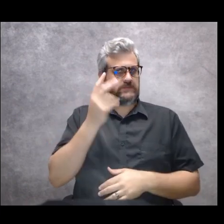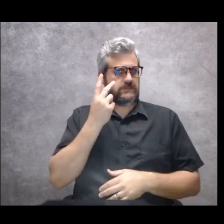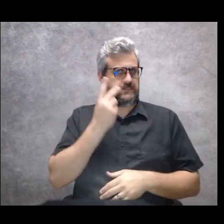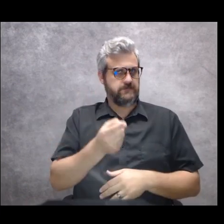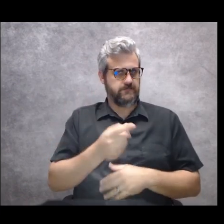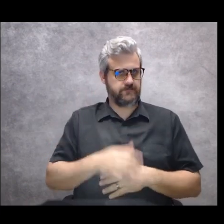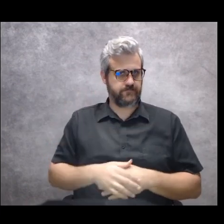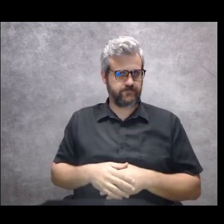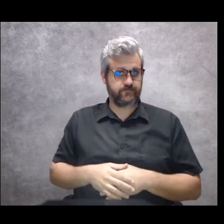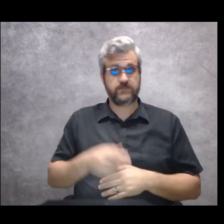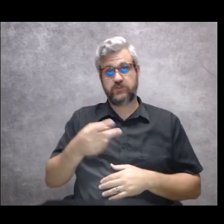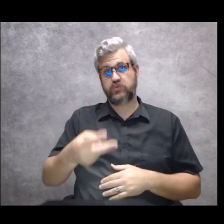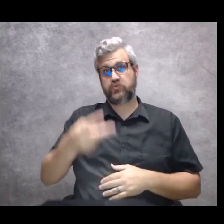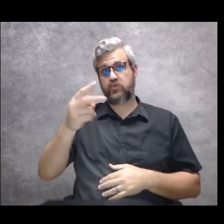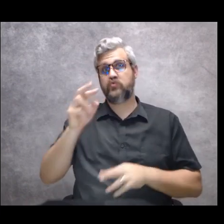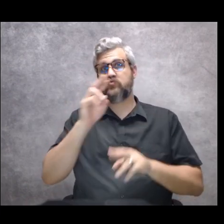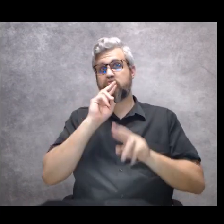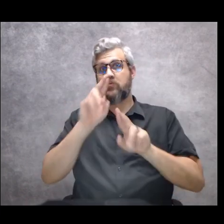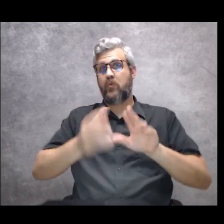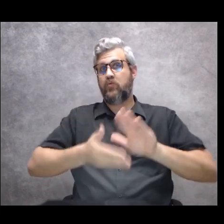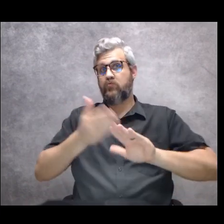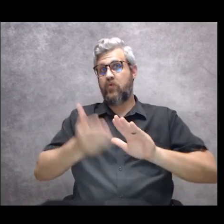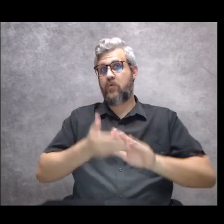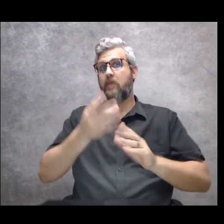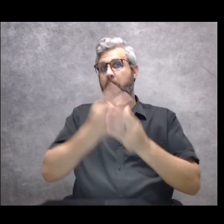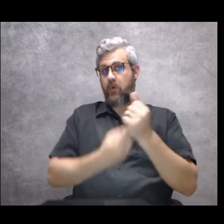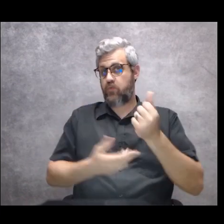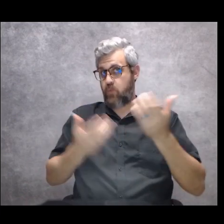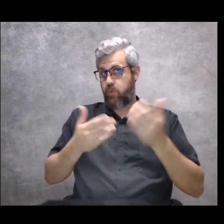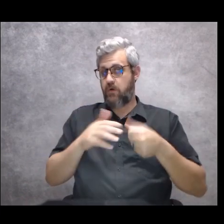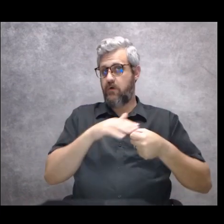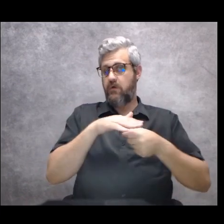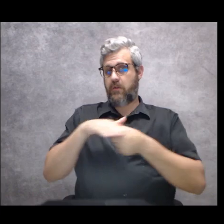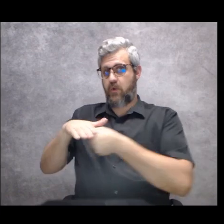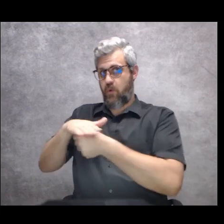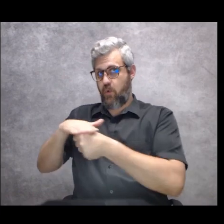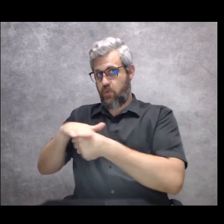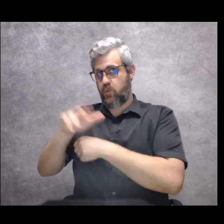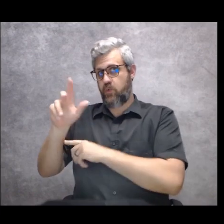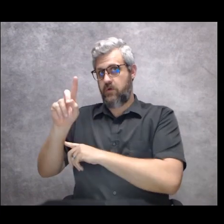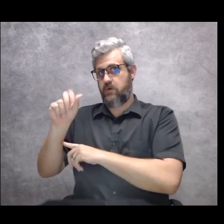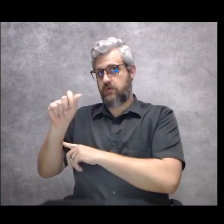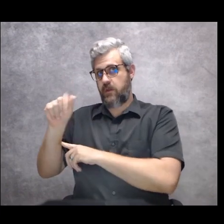be generated from local and state data sets.